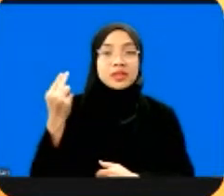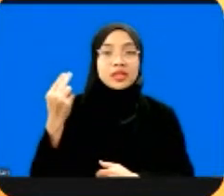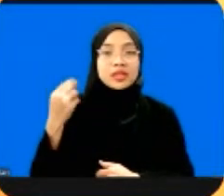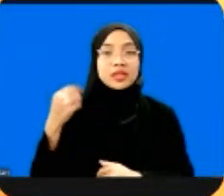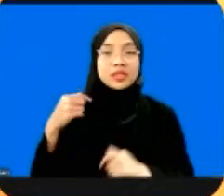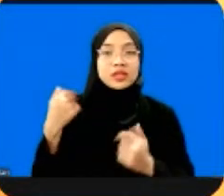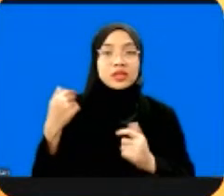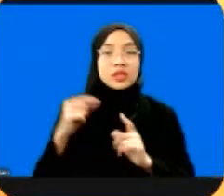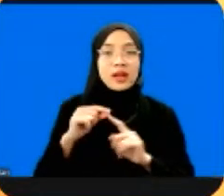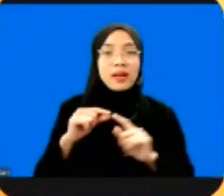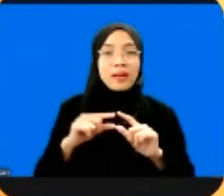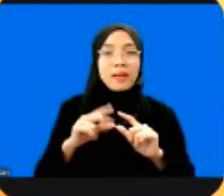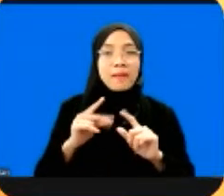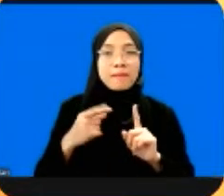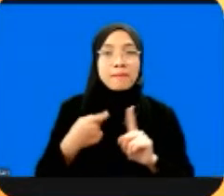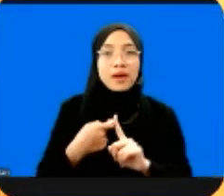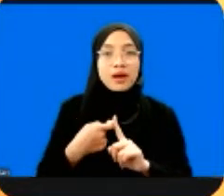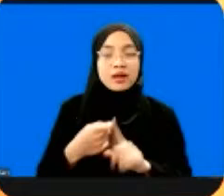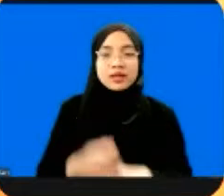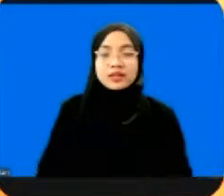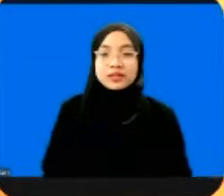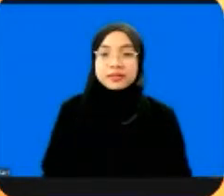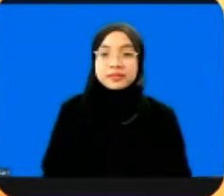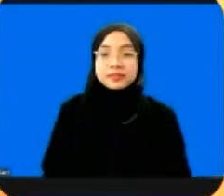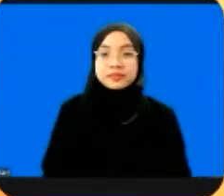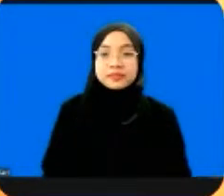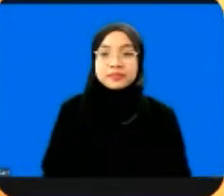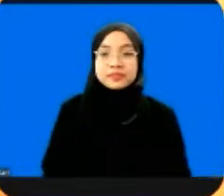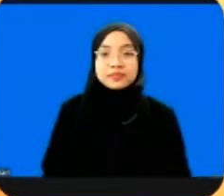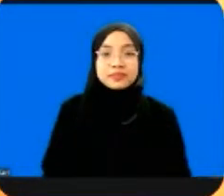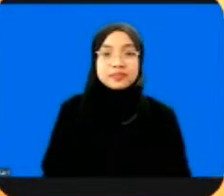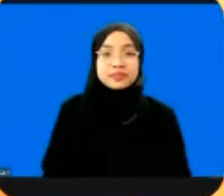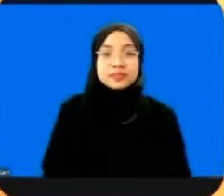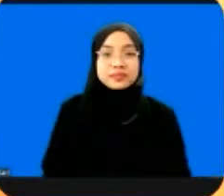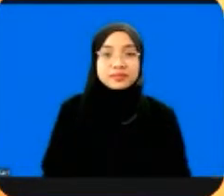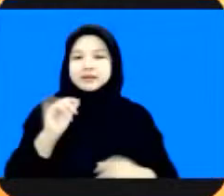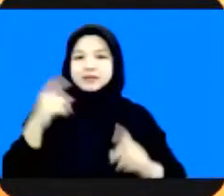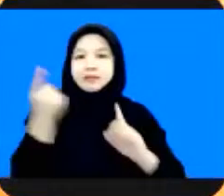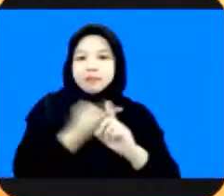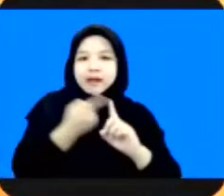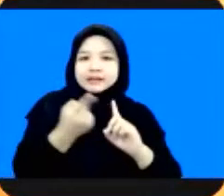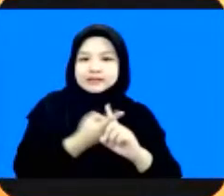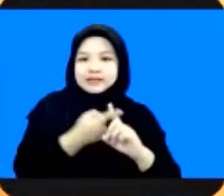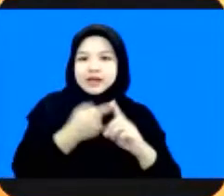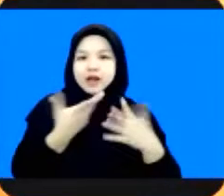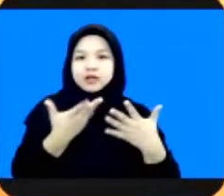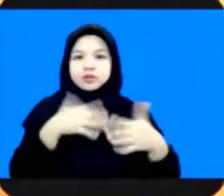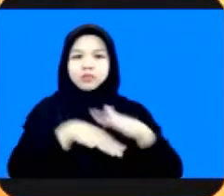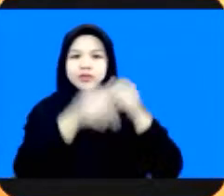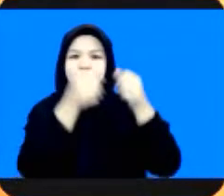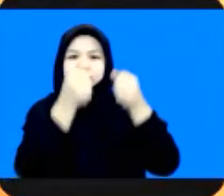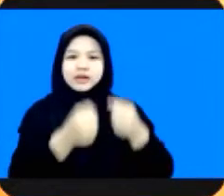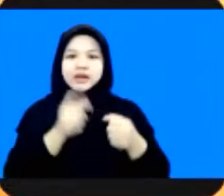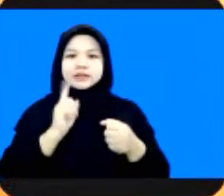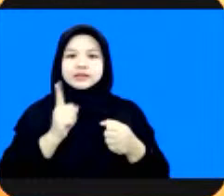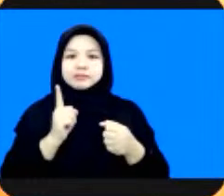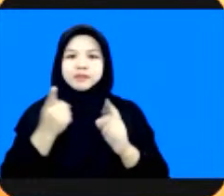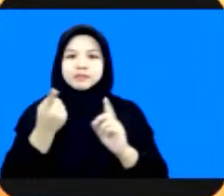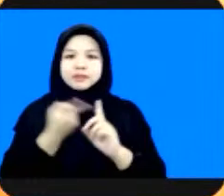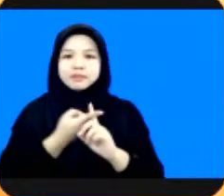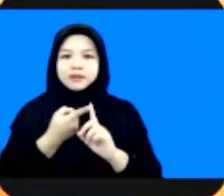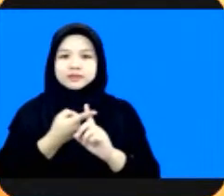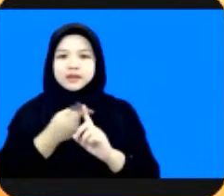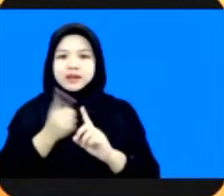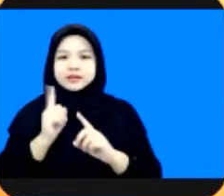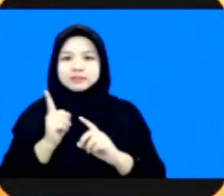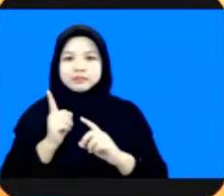imprisonment. They were jailed for spreading false information